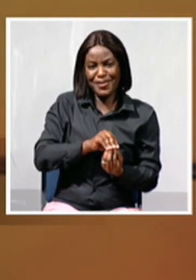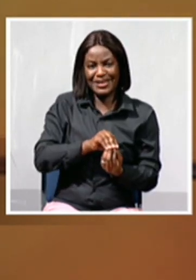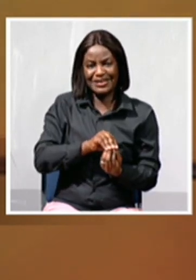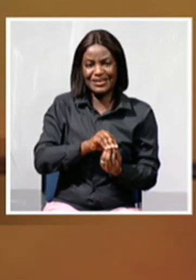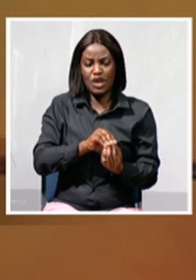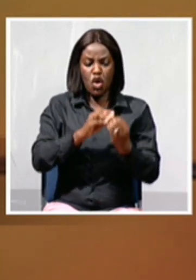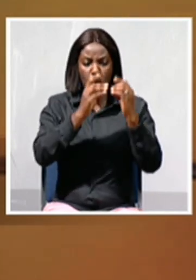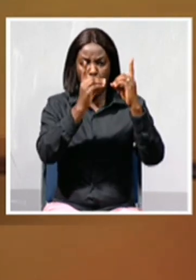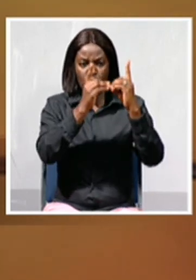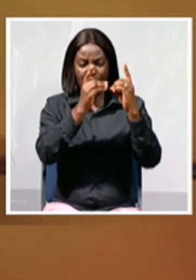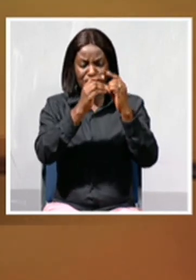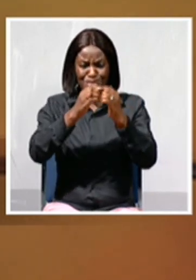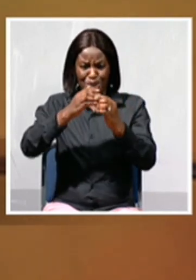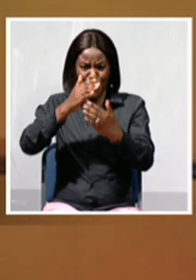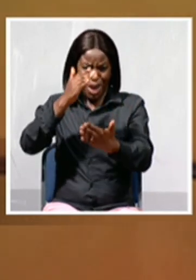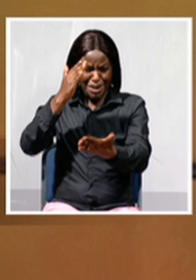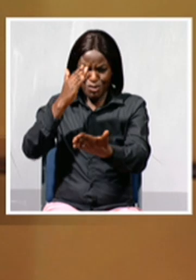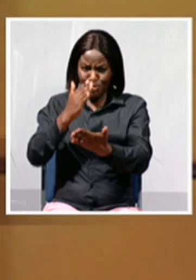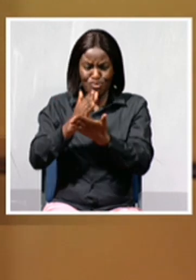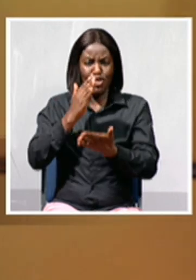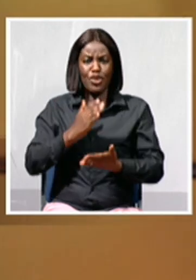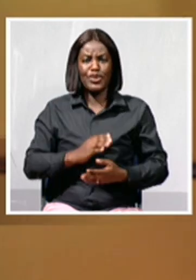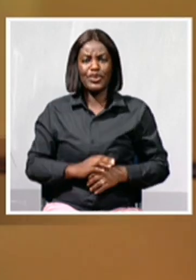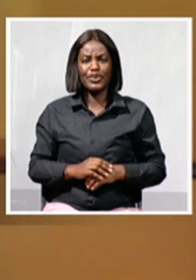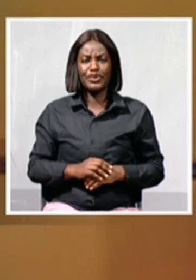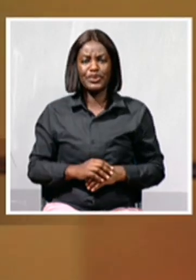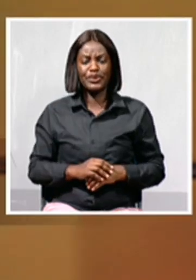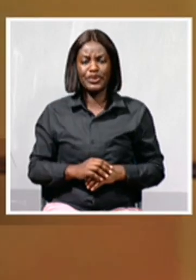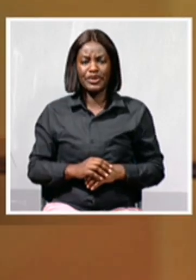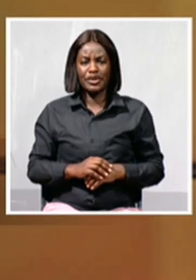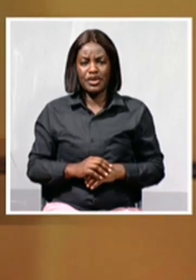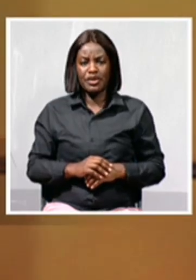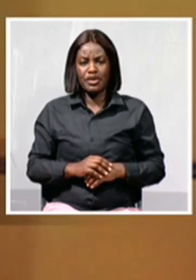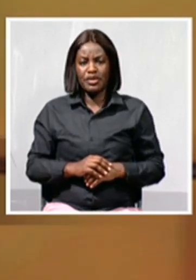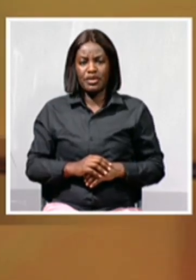to ensure integrity of the registration of the voter registration